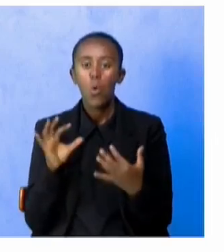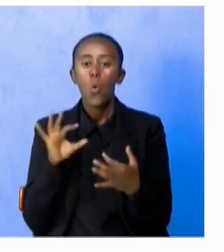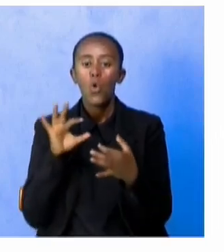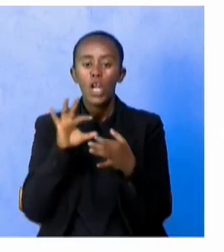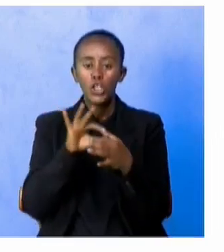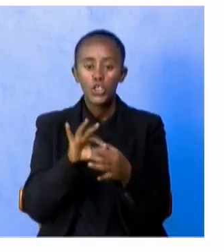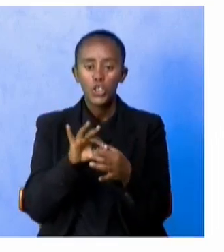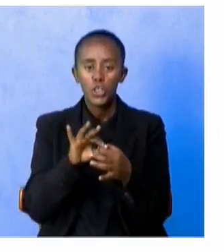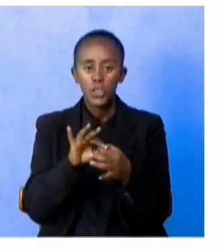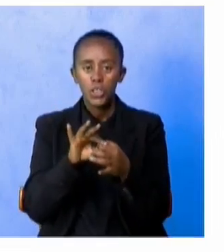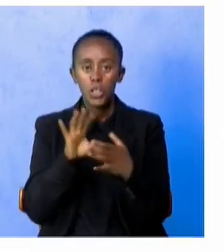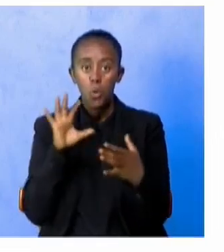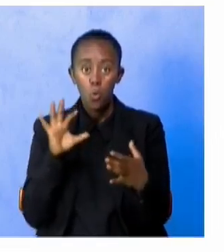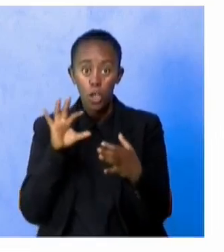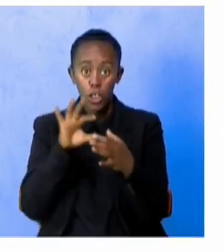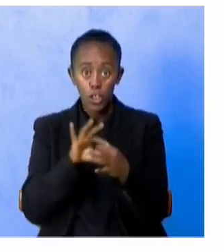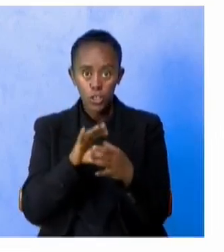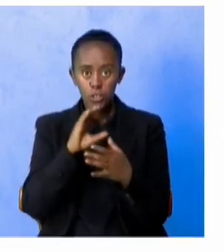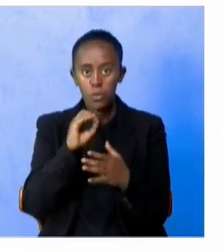in the present.